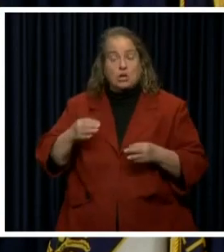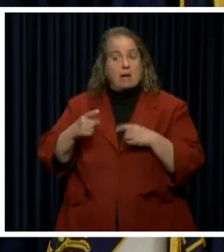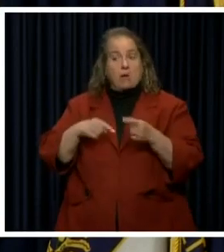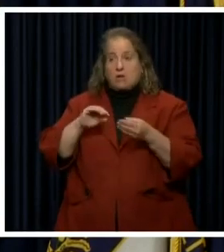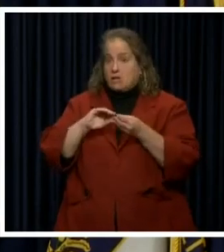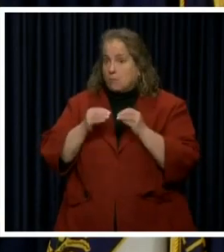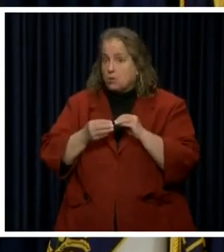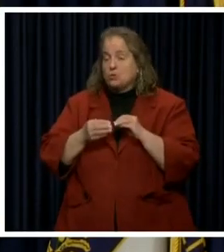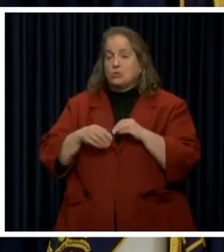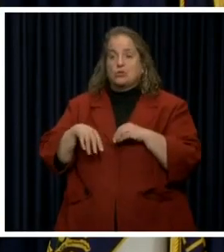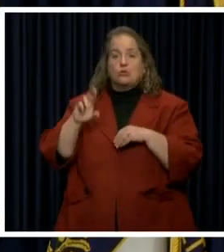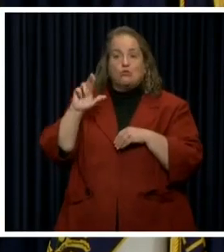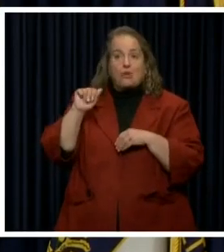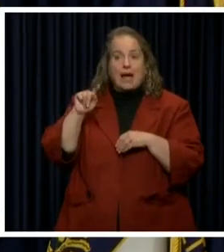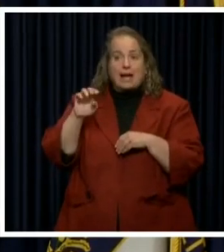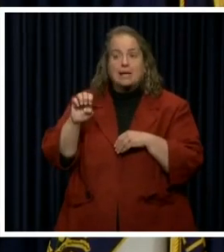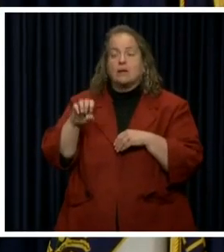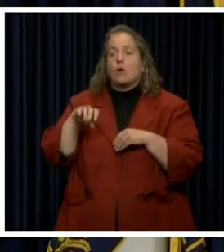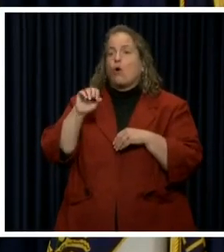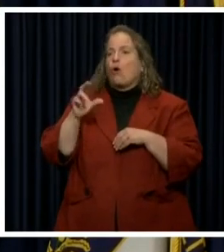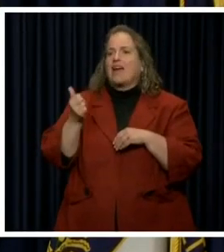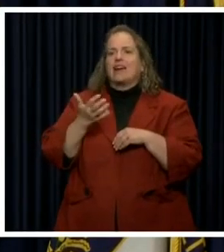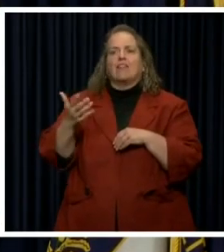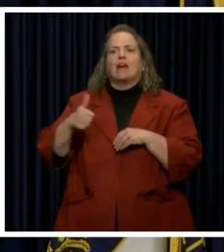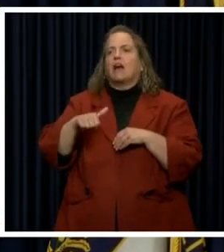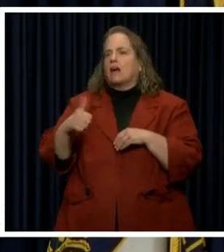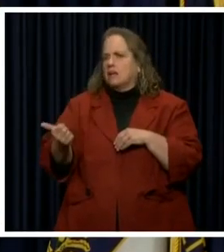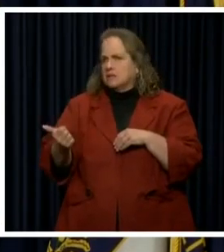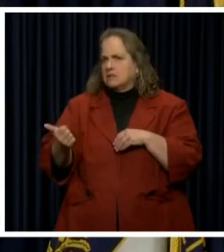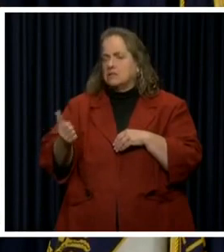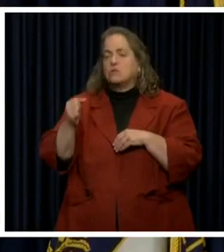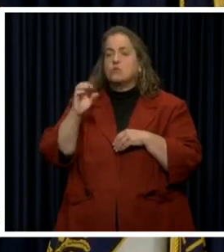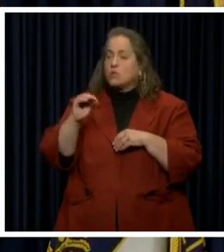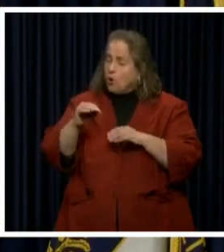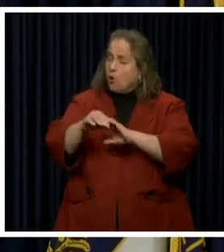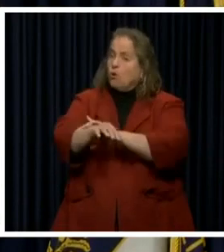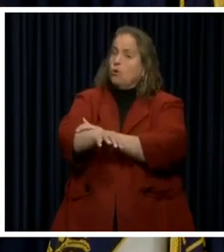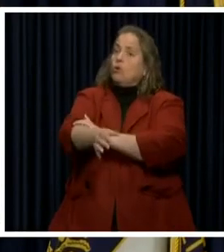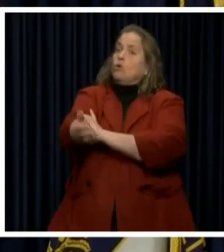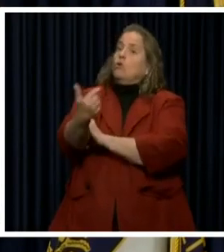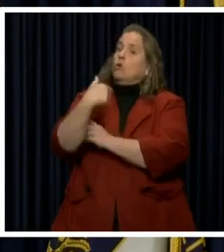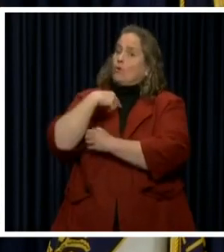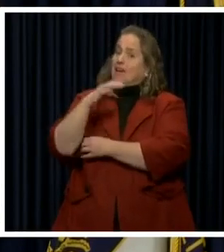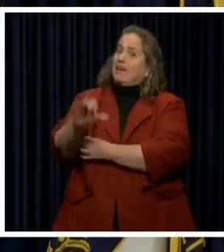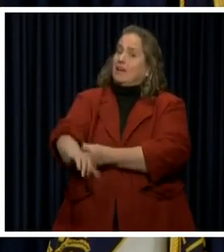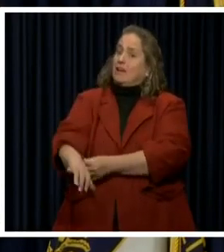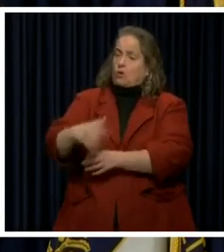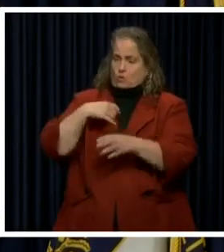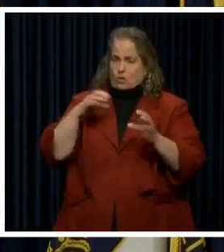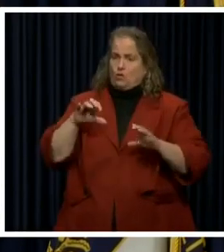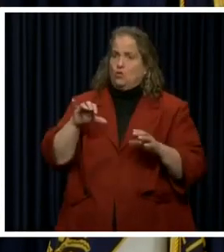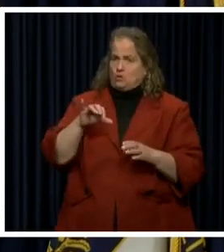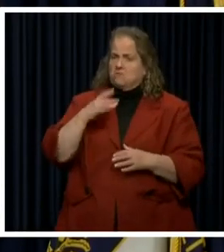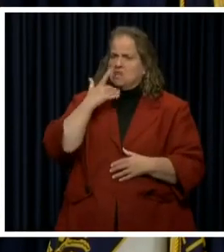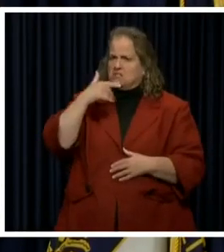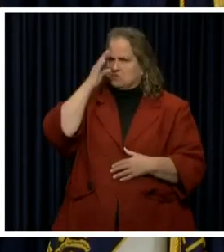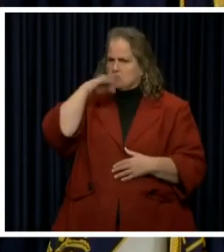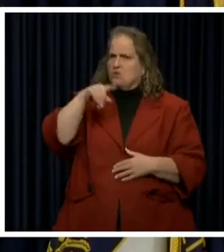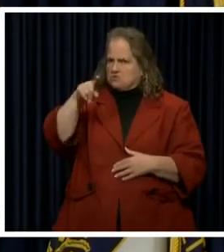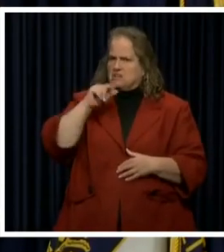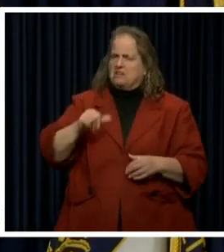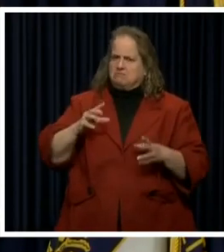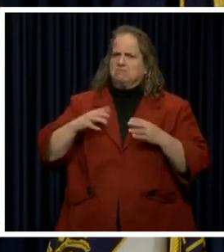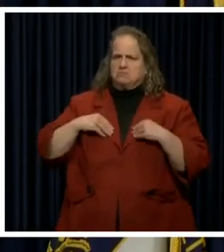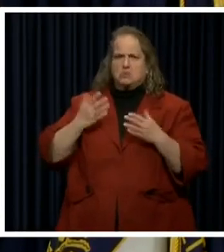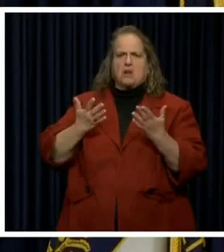numbers, about rate, or about anything else. And so we do this knowing you can take it. We've been talking about